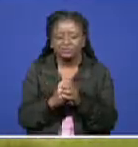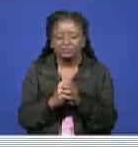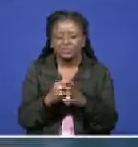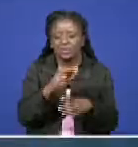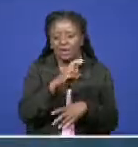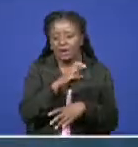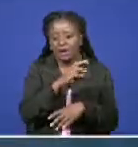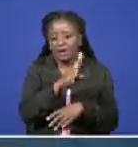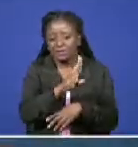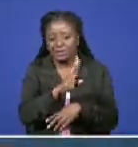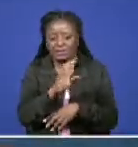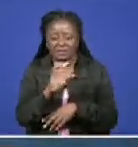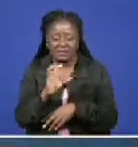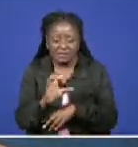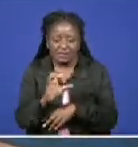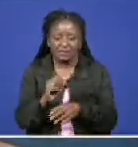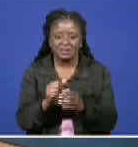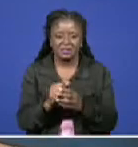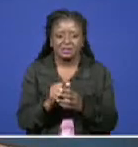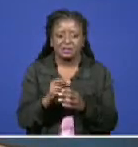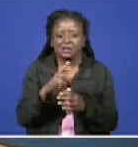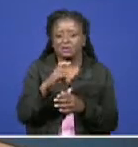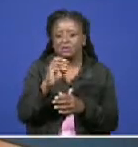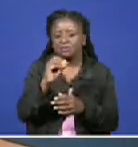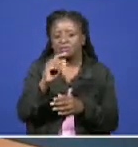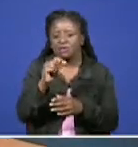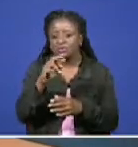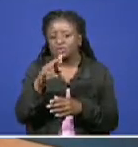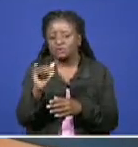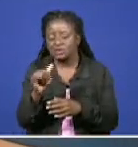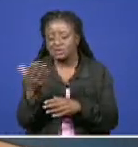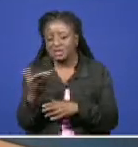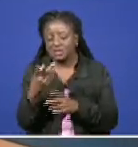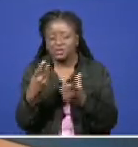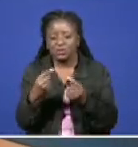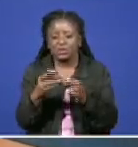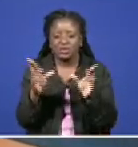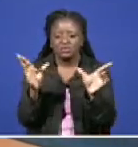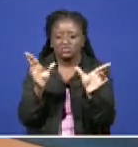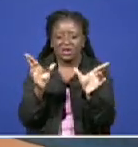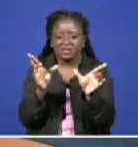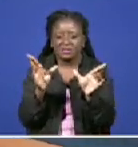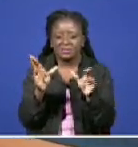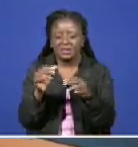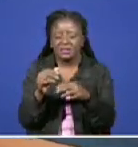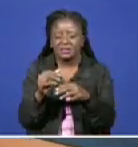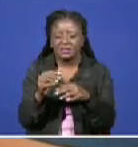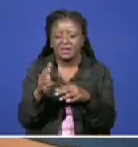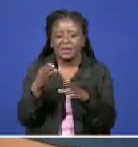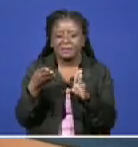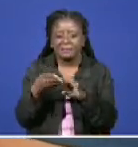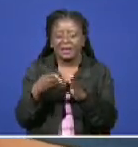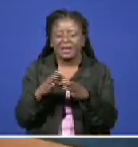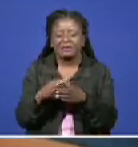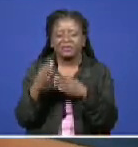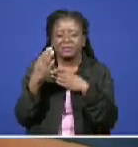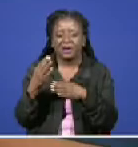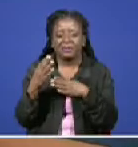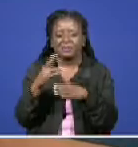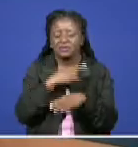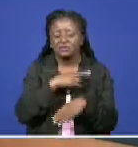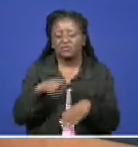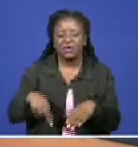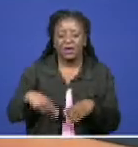RBC, Rotary's here doing resumes, Bank of the Bahamas, Royal Bank, Grey